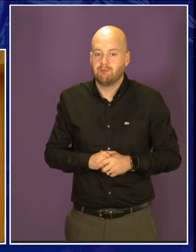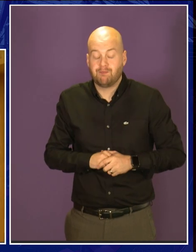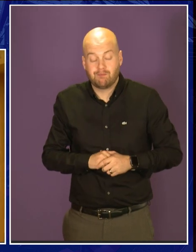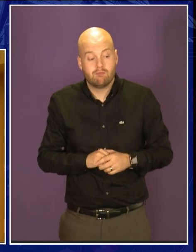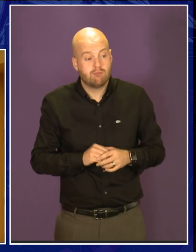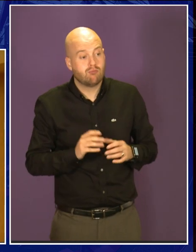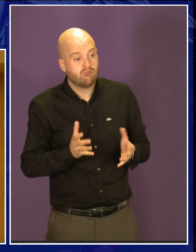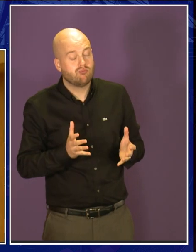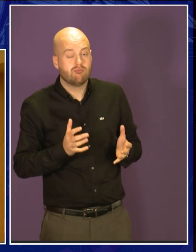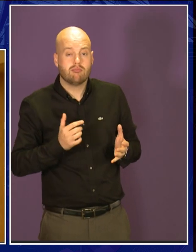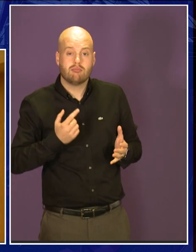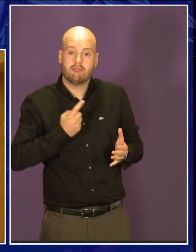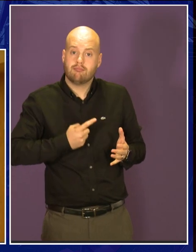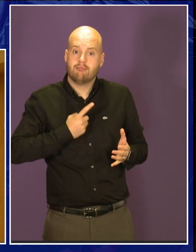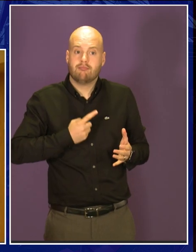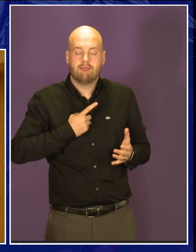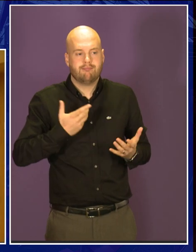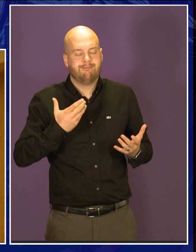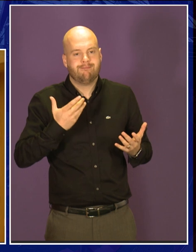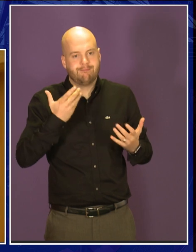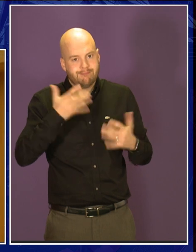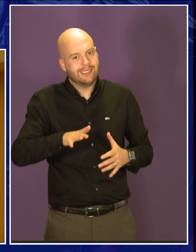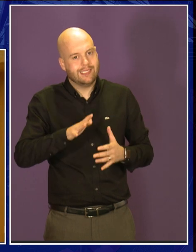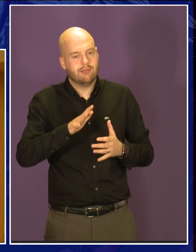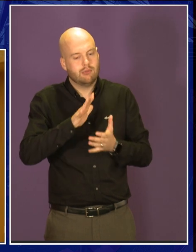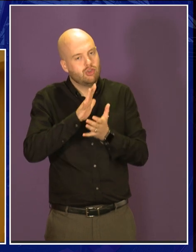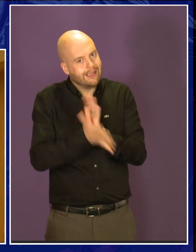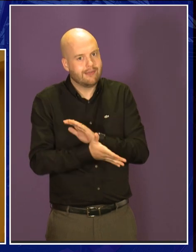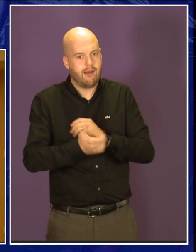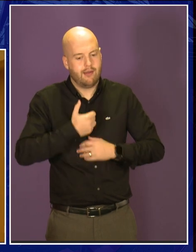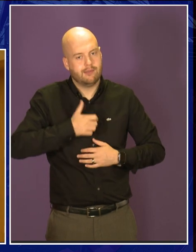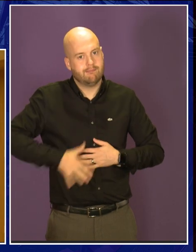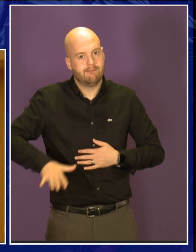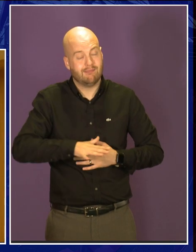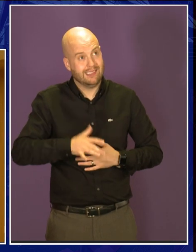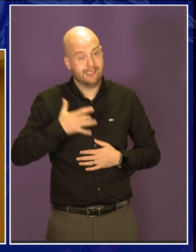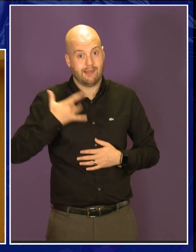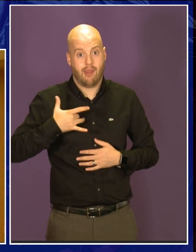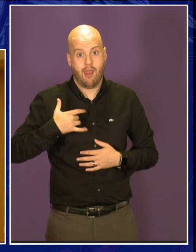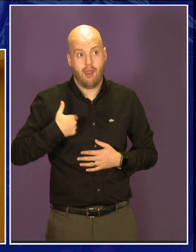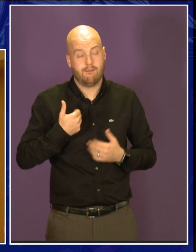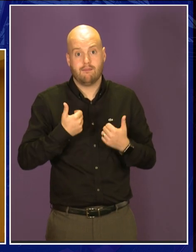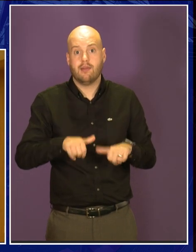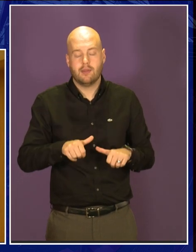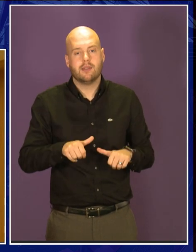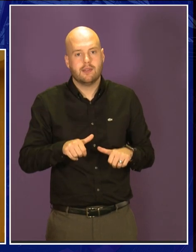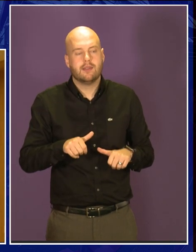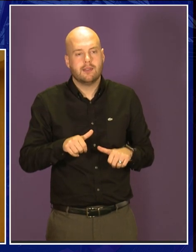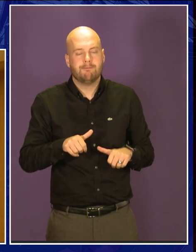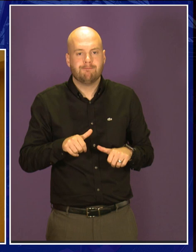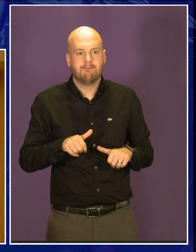especially for me as a genocide survivor and many survivors, and not just genocide survivor,